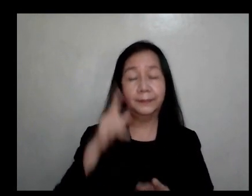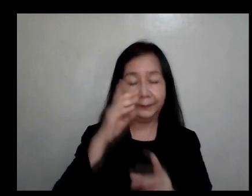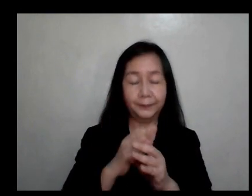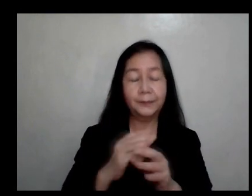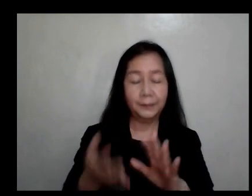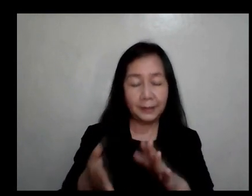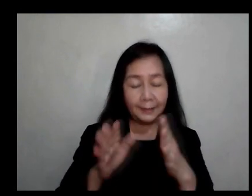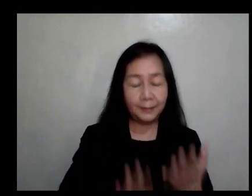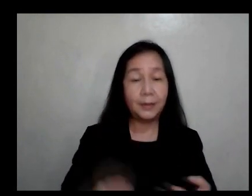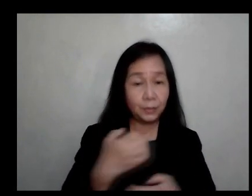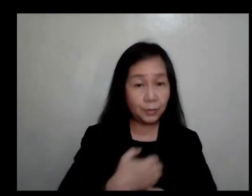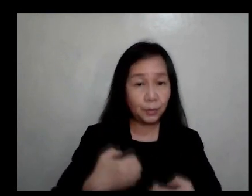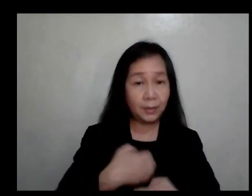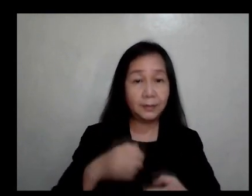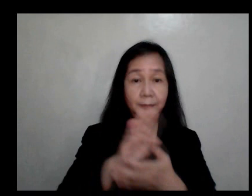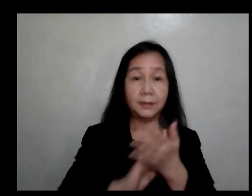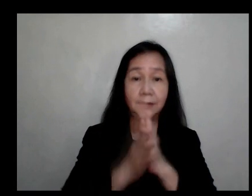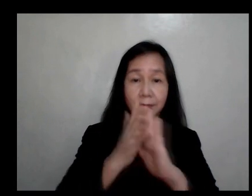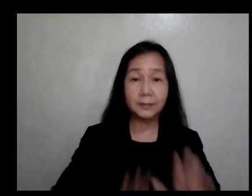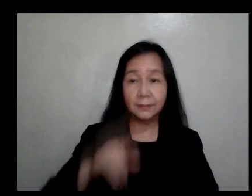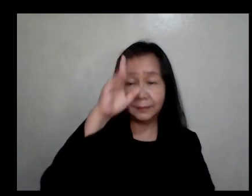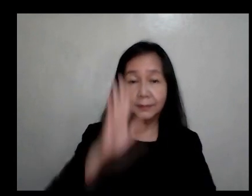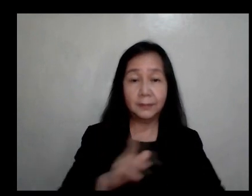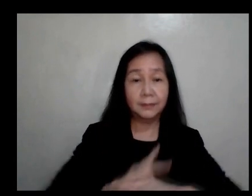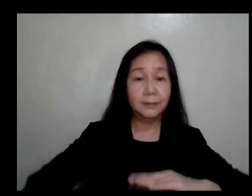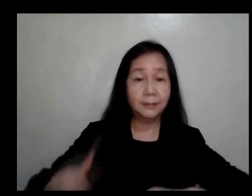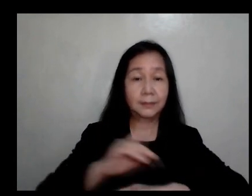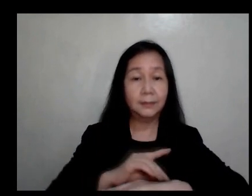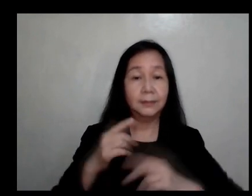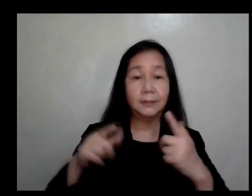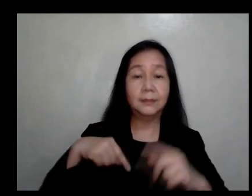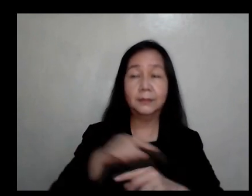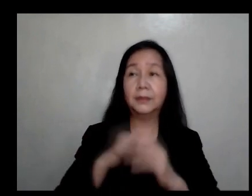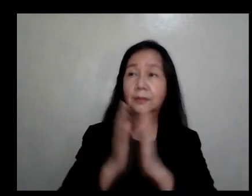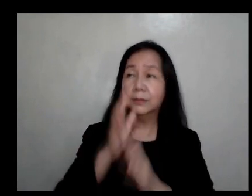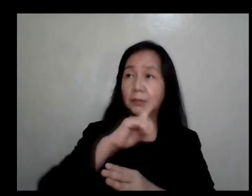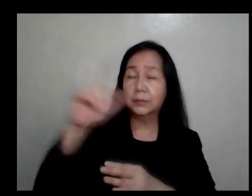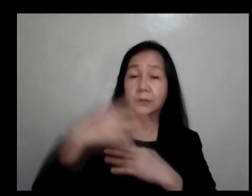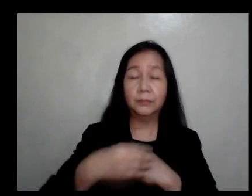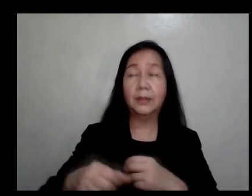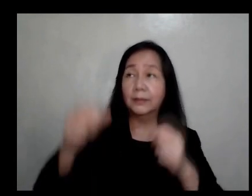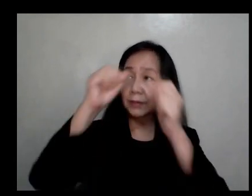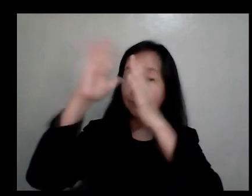That the faithful departed may enjoy the peace of God's kingdom, let us pray to the Lord.